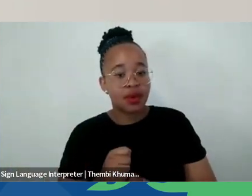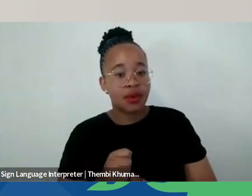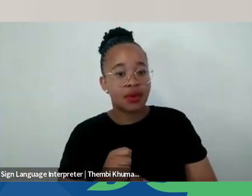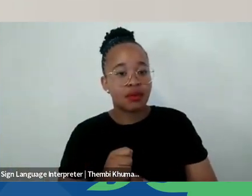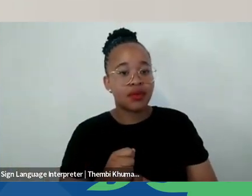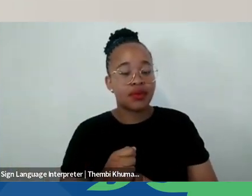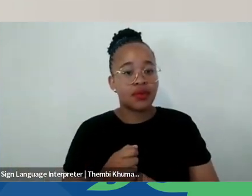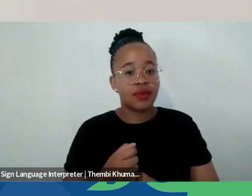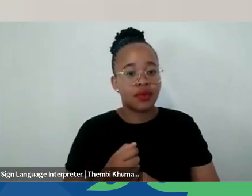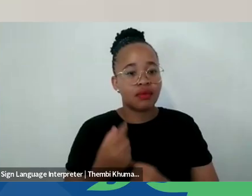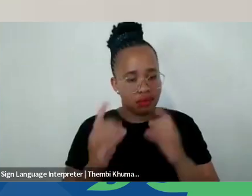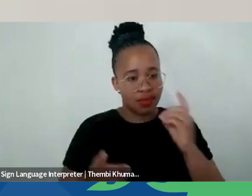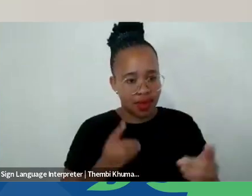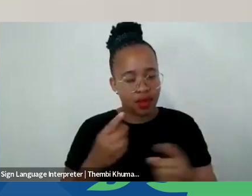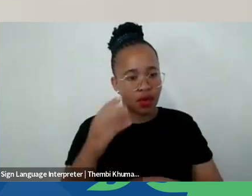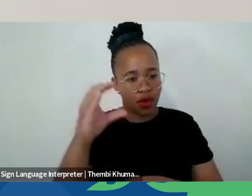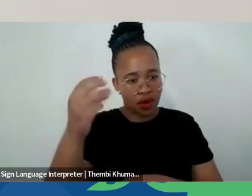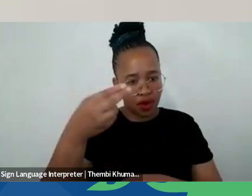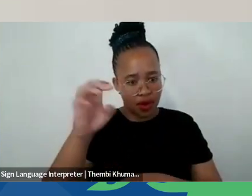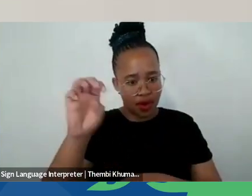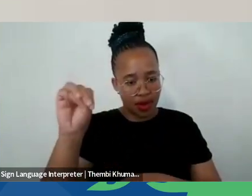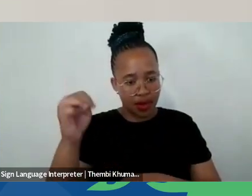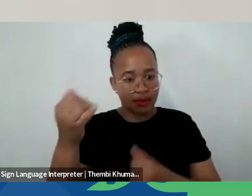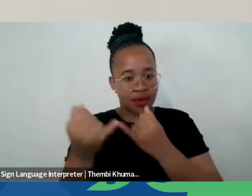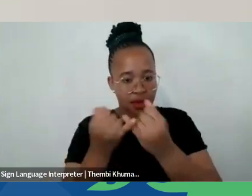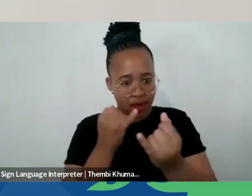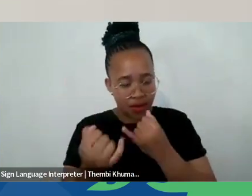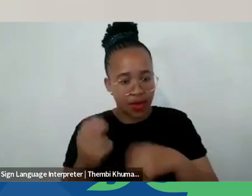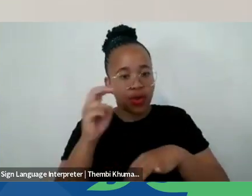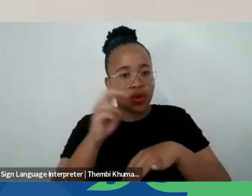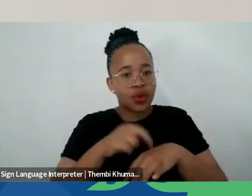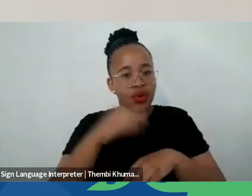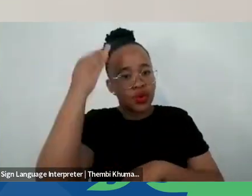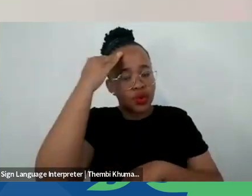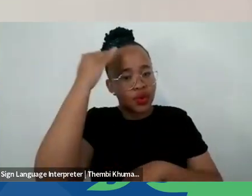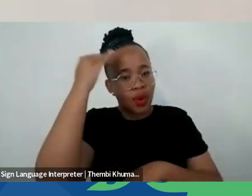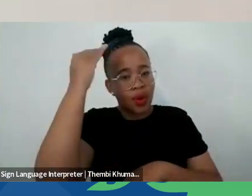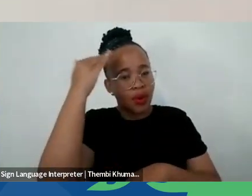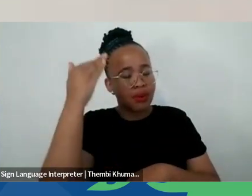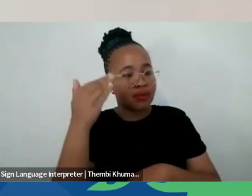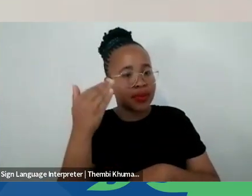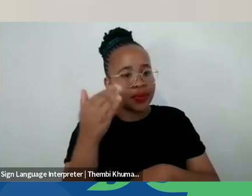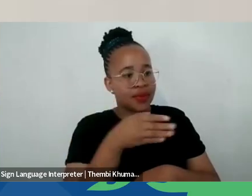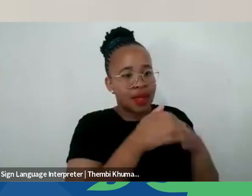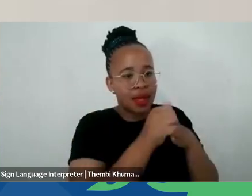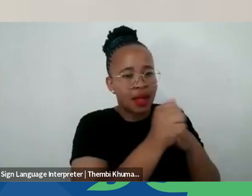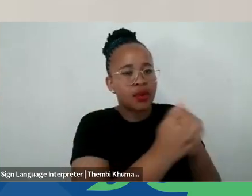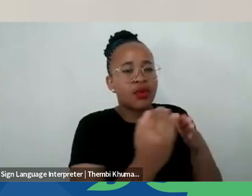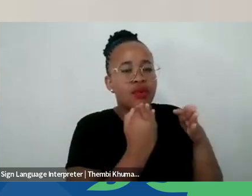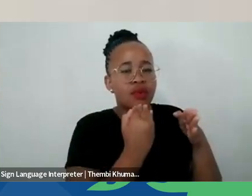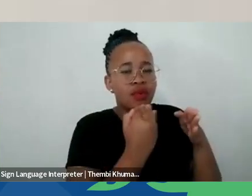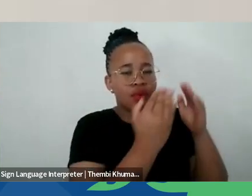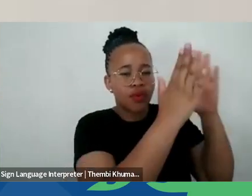chemsex house. You need to know who's the owner. You need to make contact, and only then can you